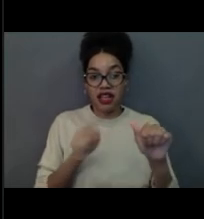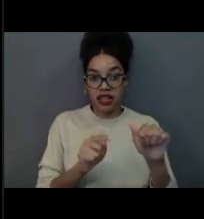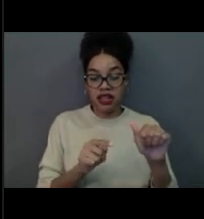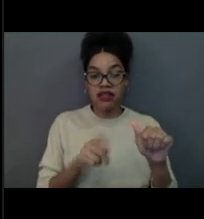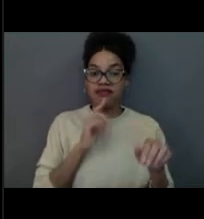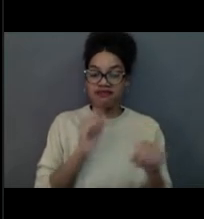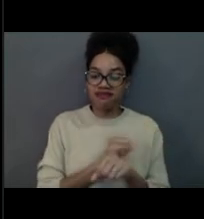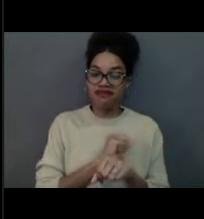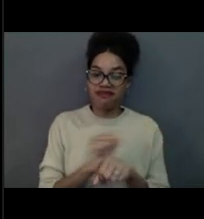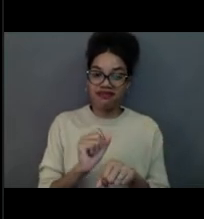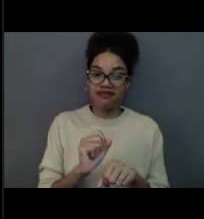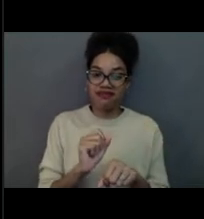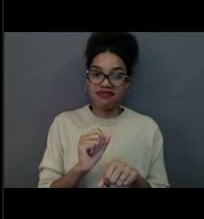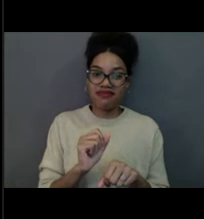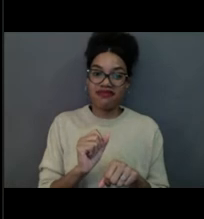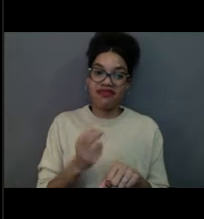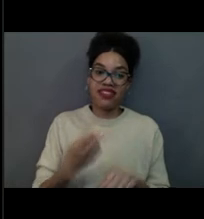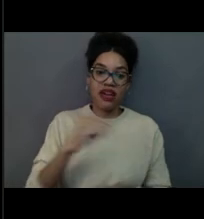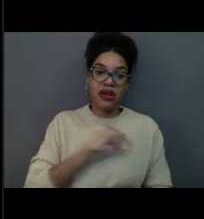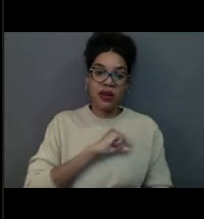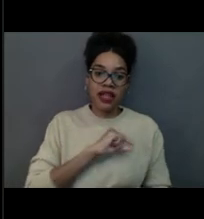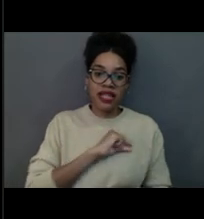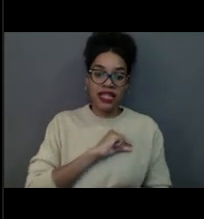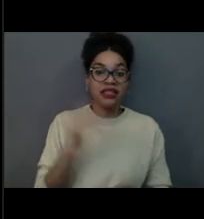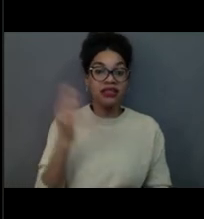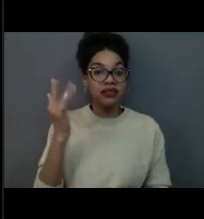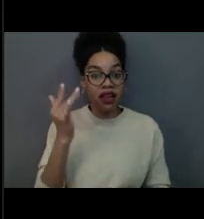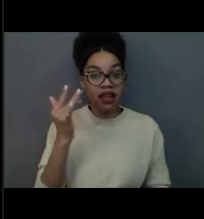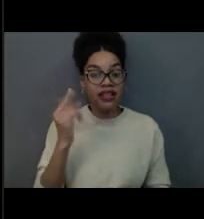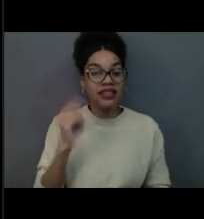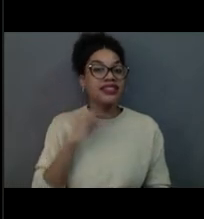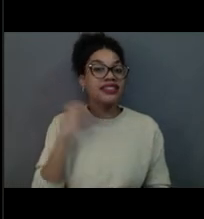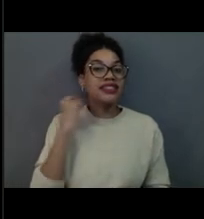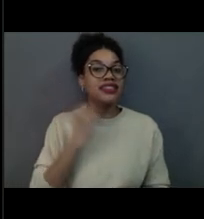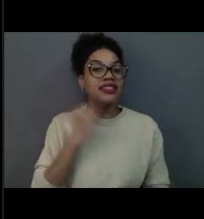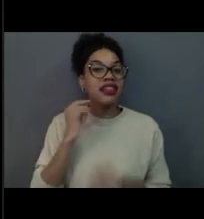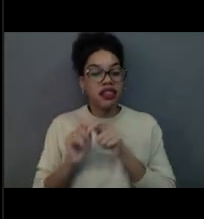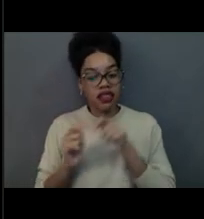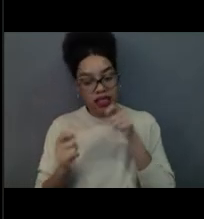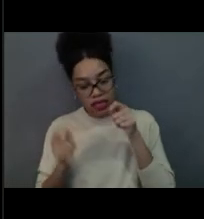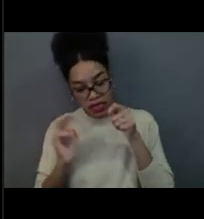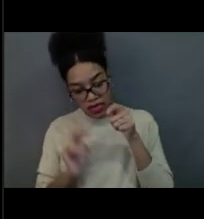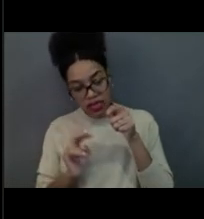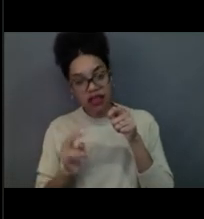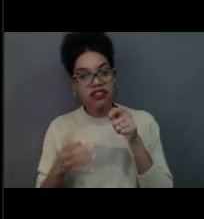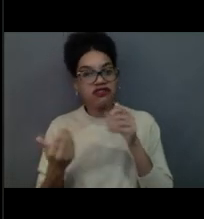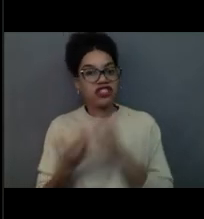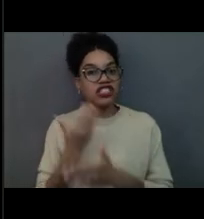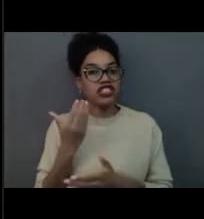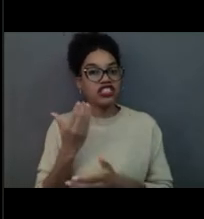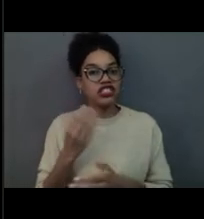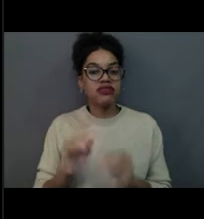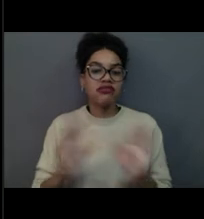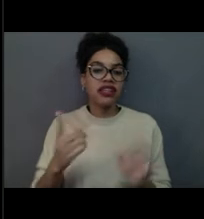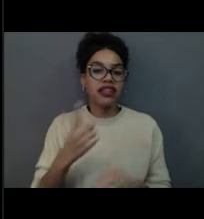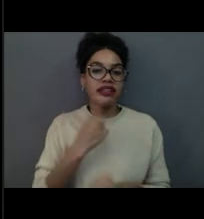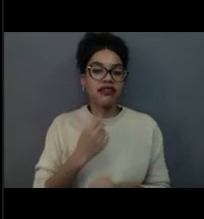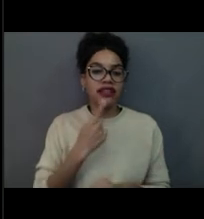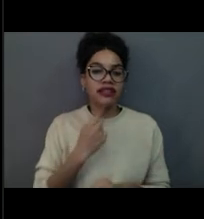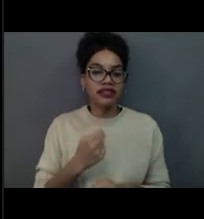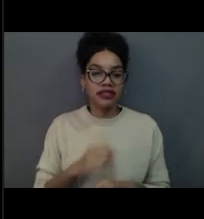going to probably going to be higher quality. And we can tell that because the gills still look really, really fresh. They should be bright red if they're really